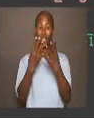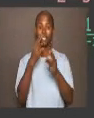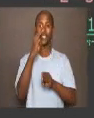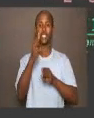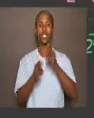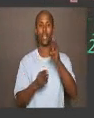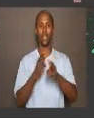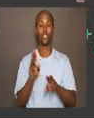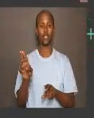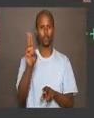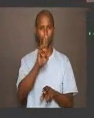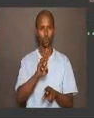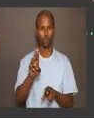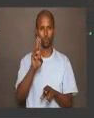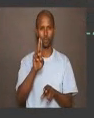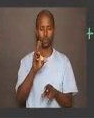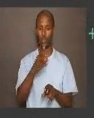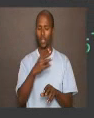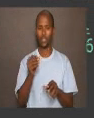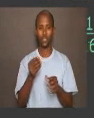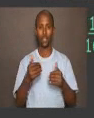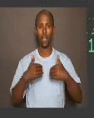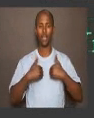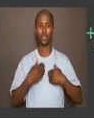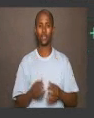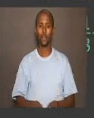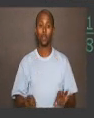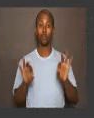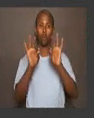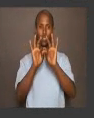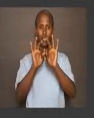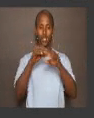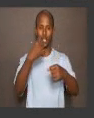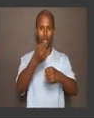sciences and has important applications.